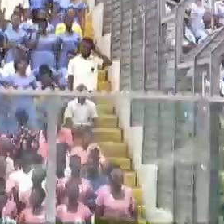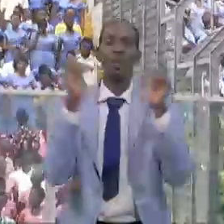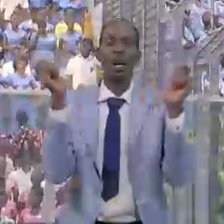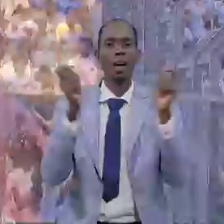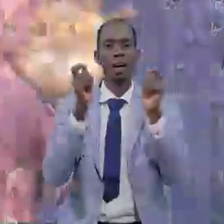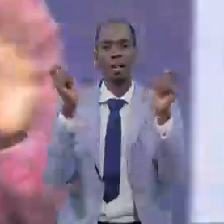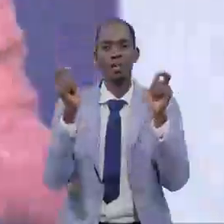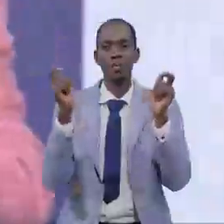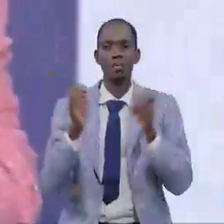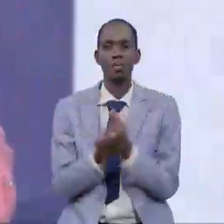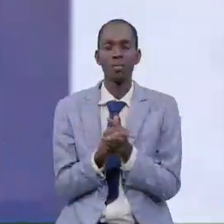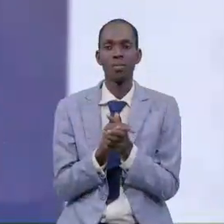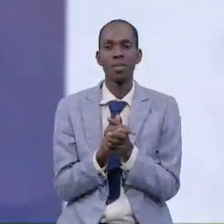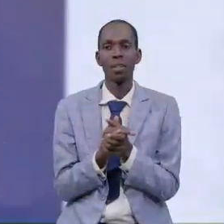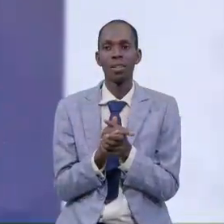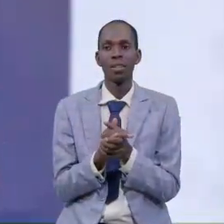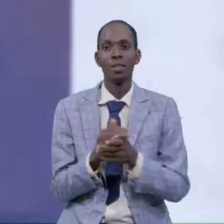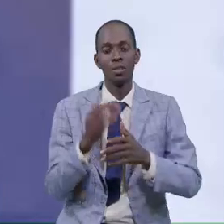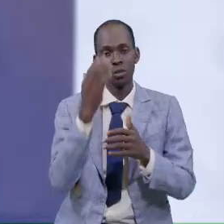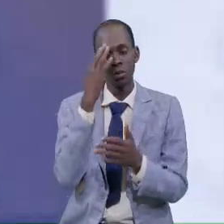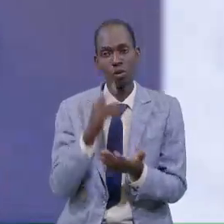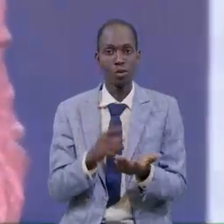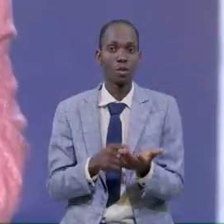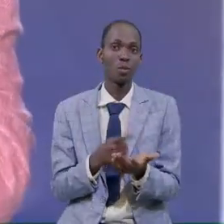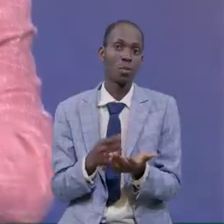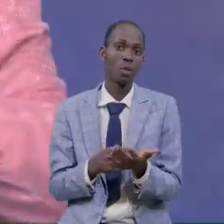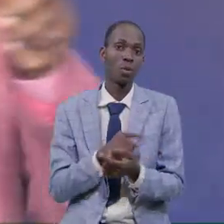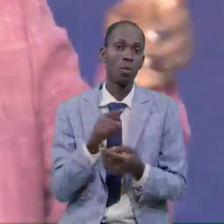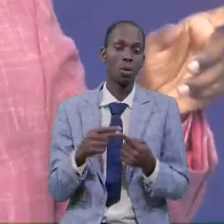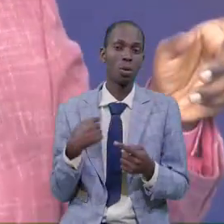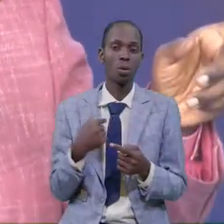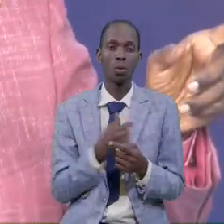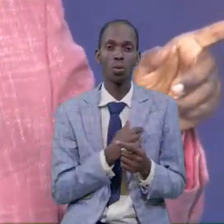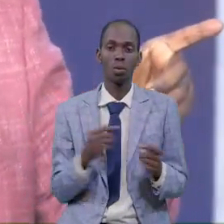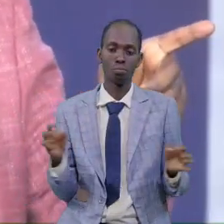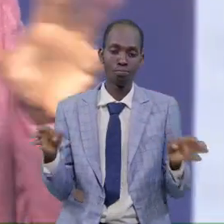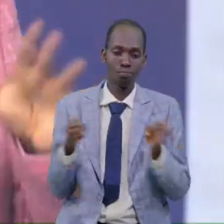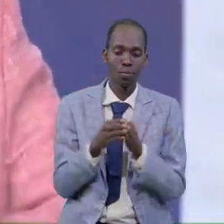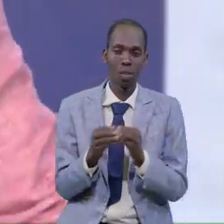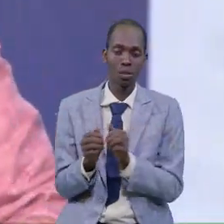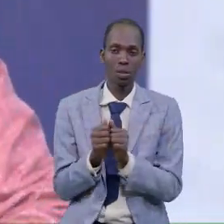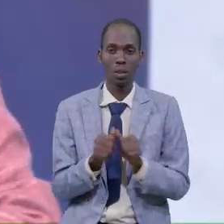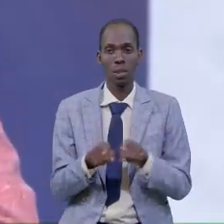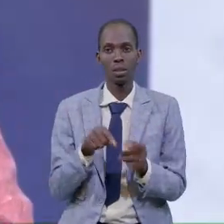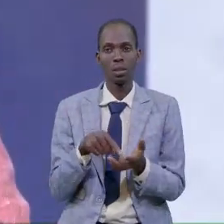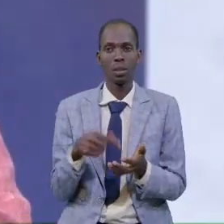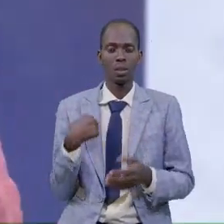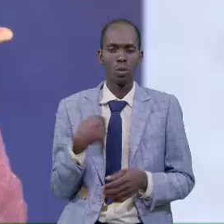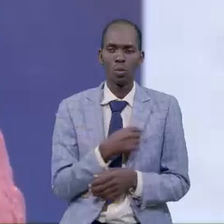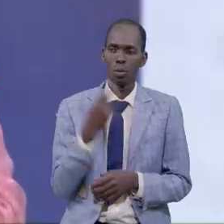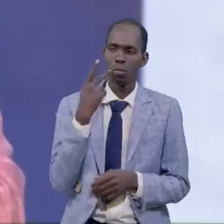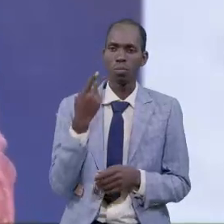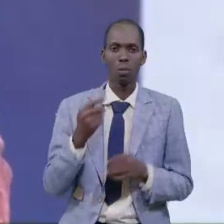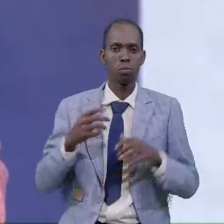Now, you know, sometimes when we gather like this and we see the multitude,